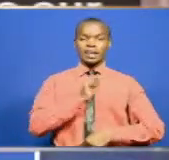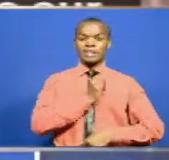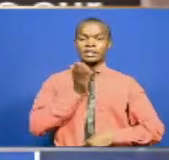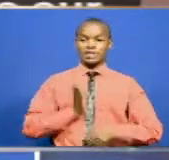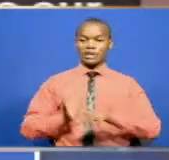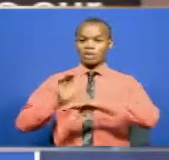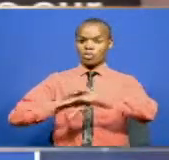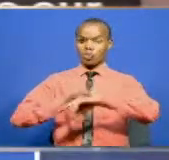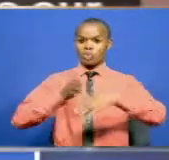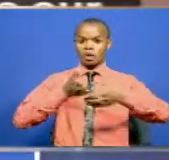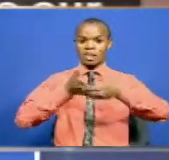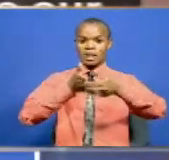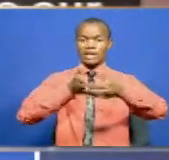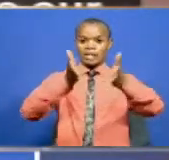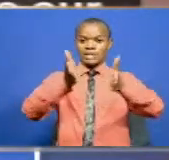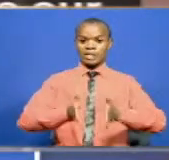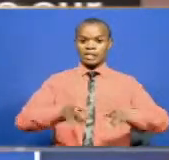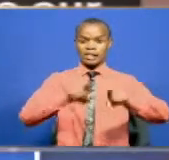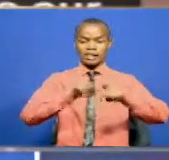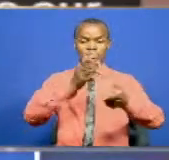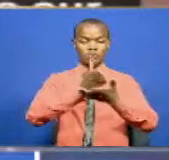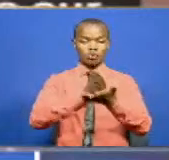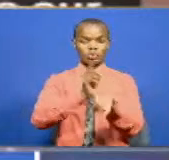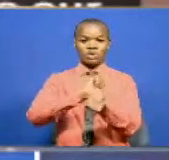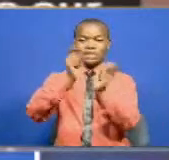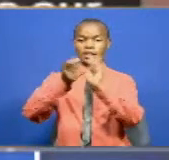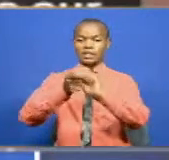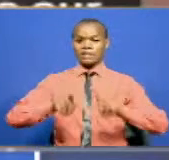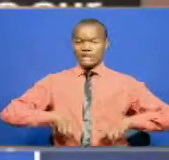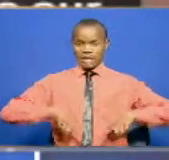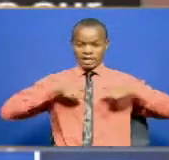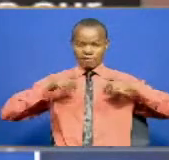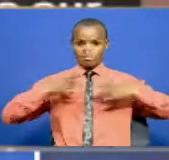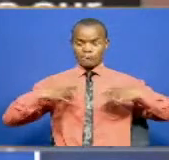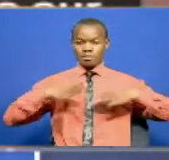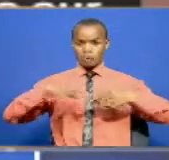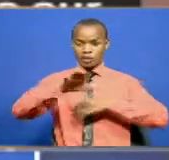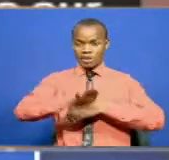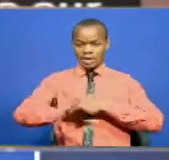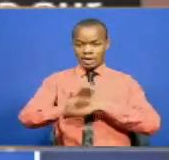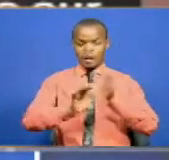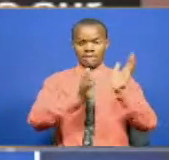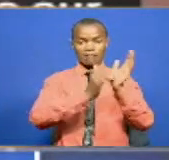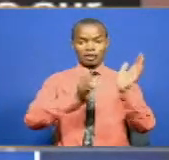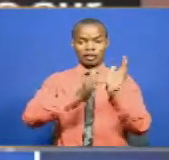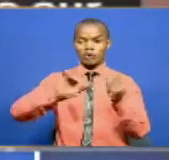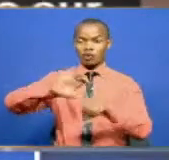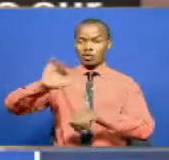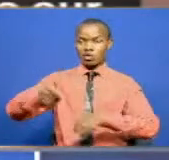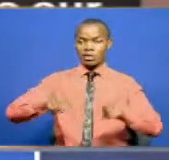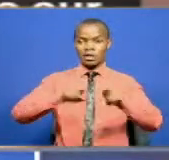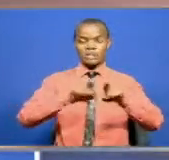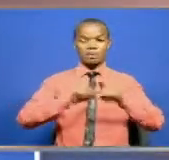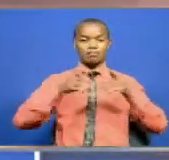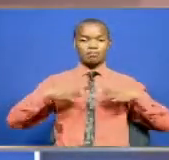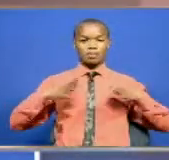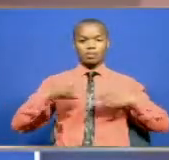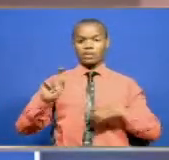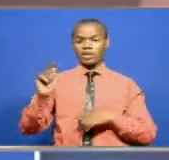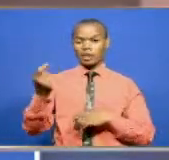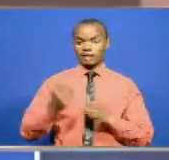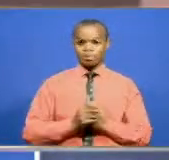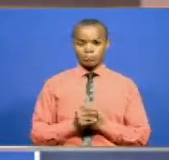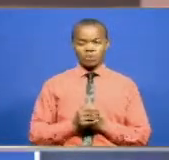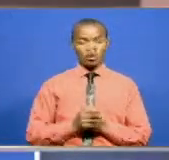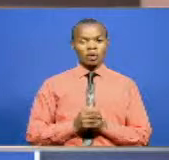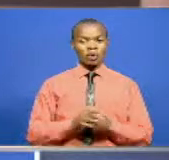leader who took keen interest in transforming the lives of the people of Machakos County and Kenyans at large. The head of